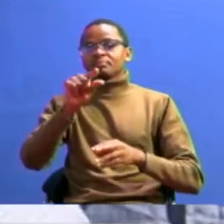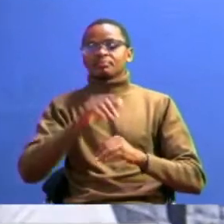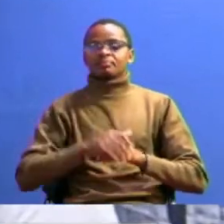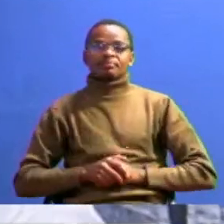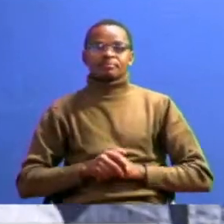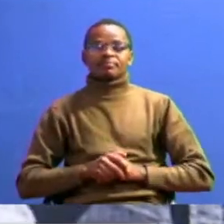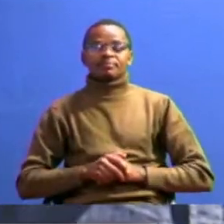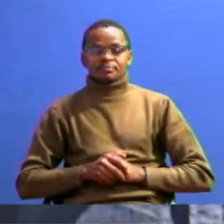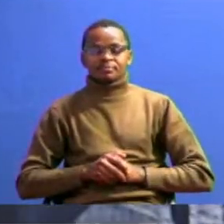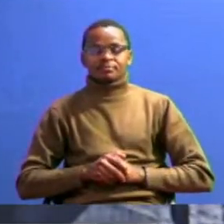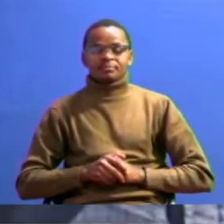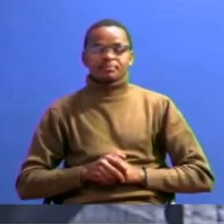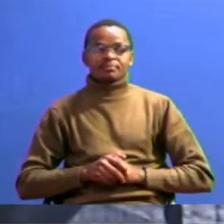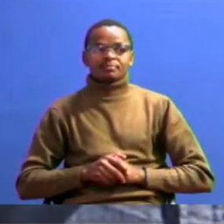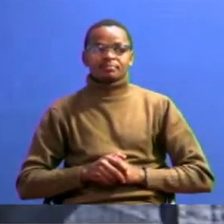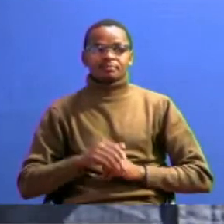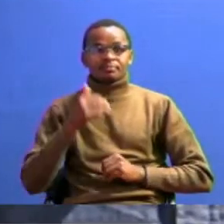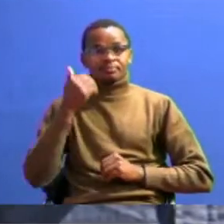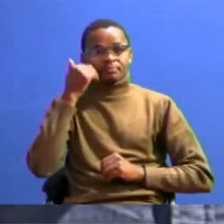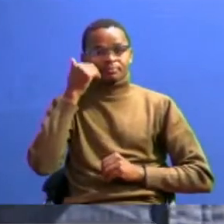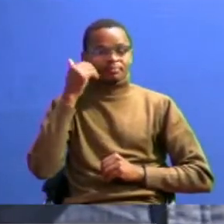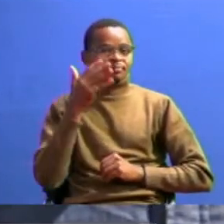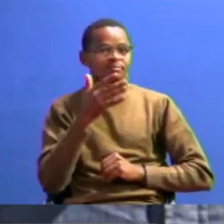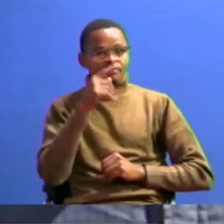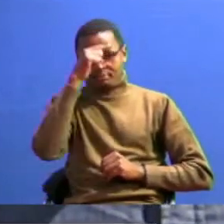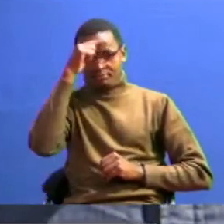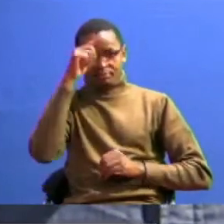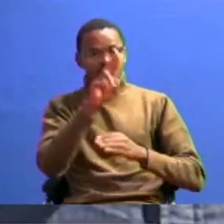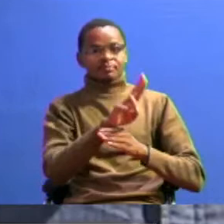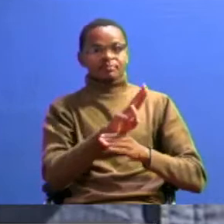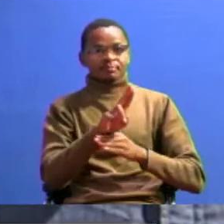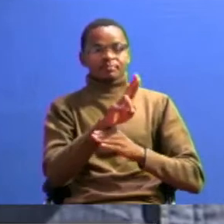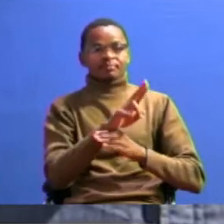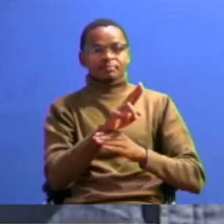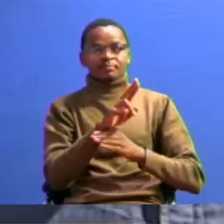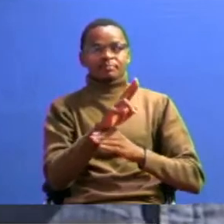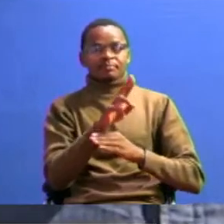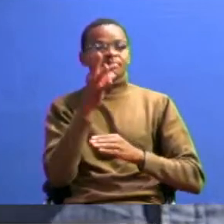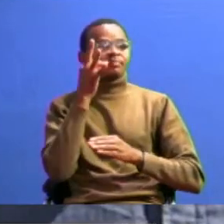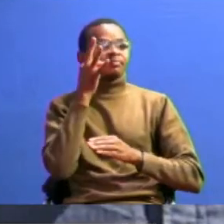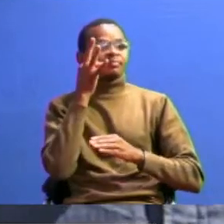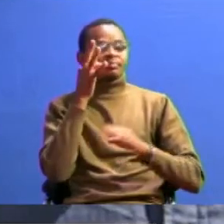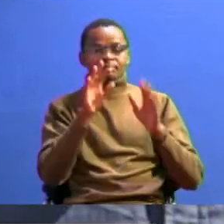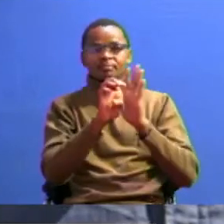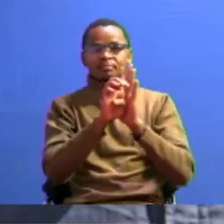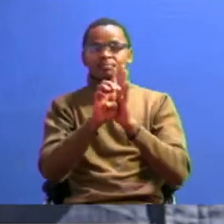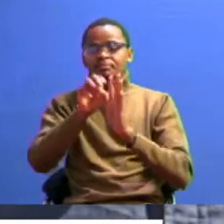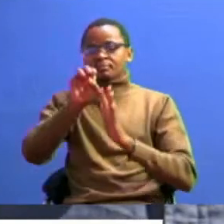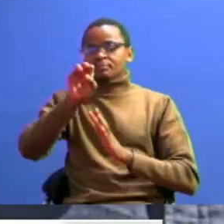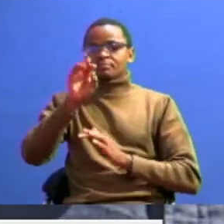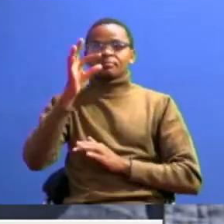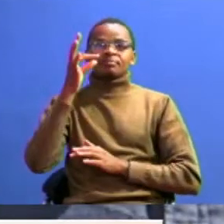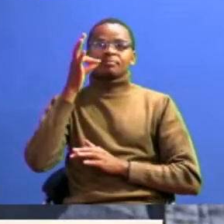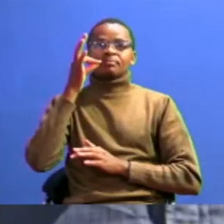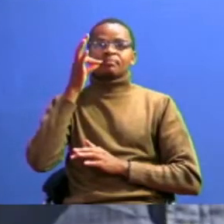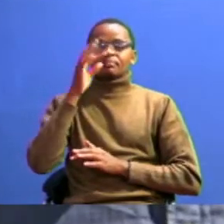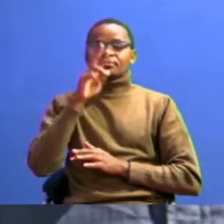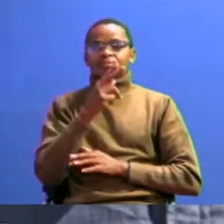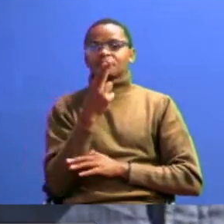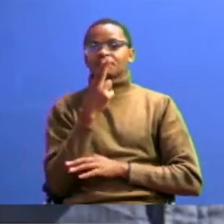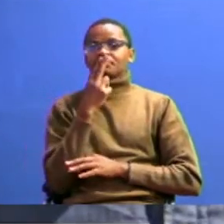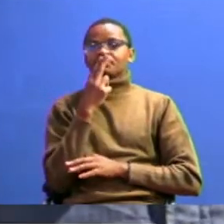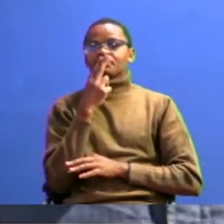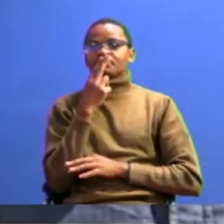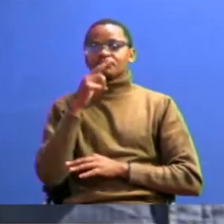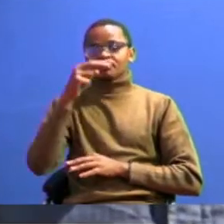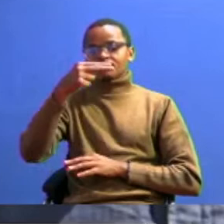wameathirika na magonjwa haya kwa sababu ya matumizi ya mihadarati kama vile mokoka, bangi na